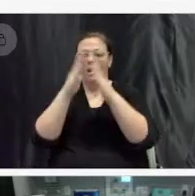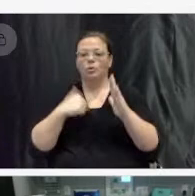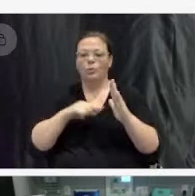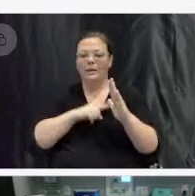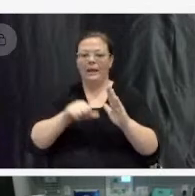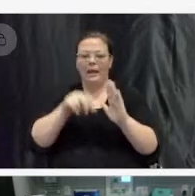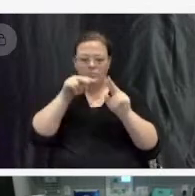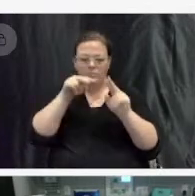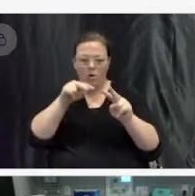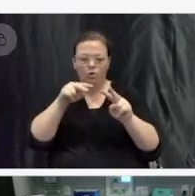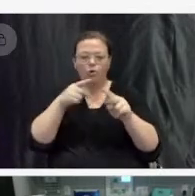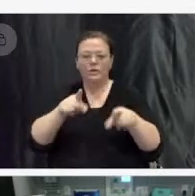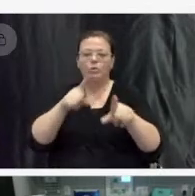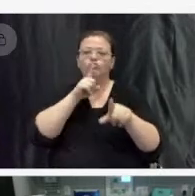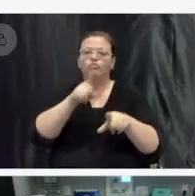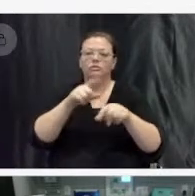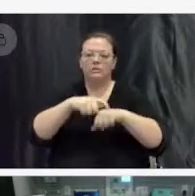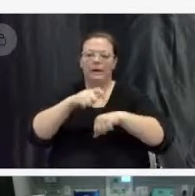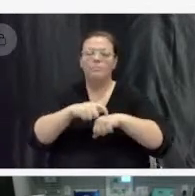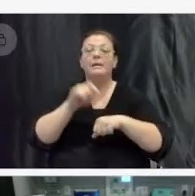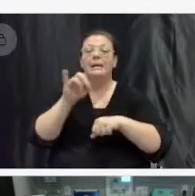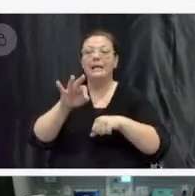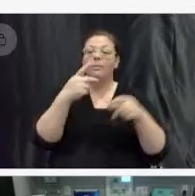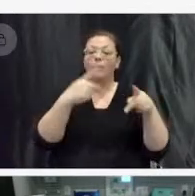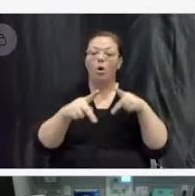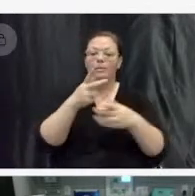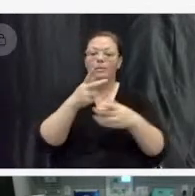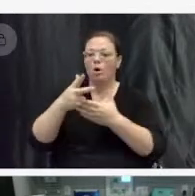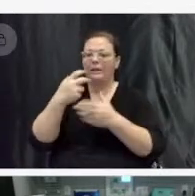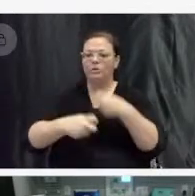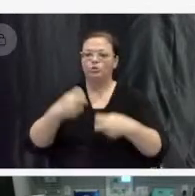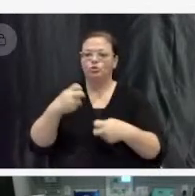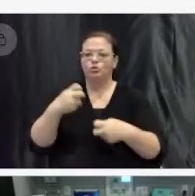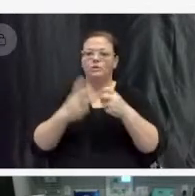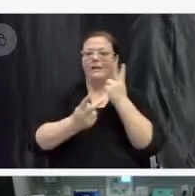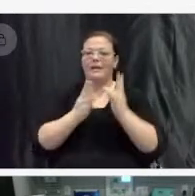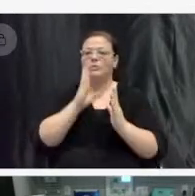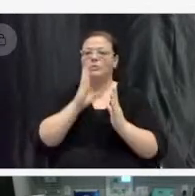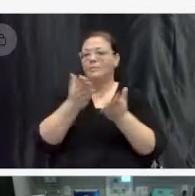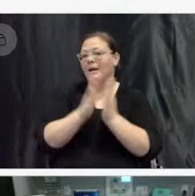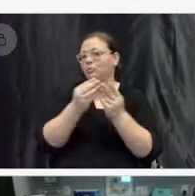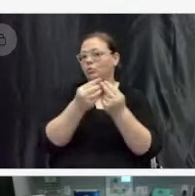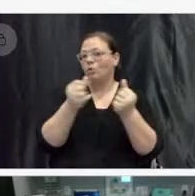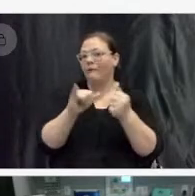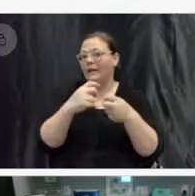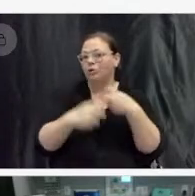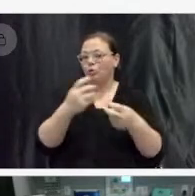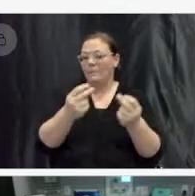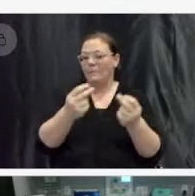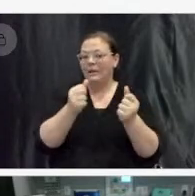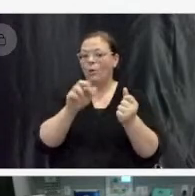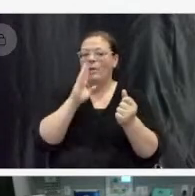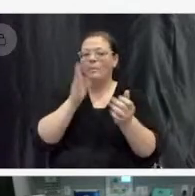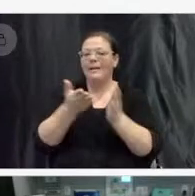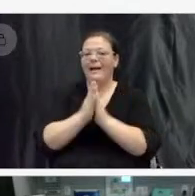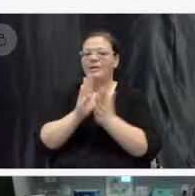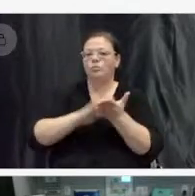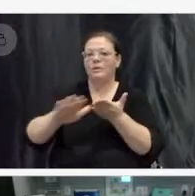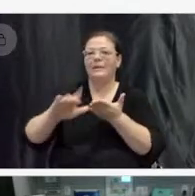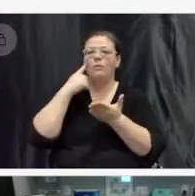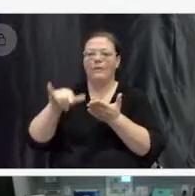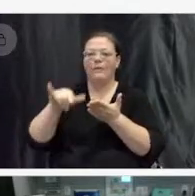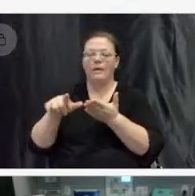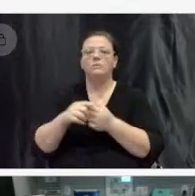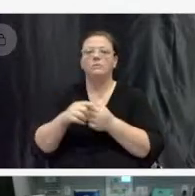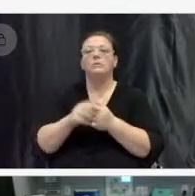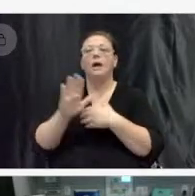time. If there are parking and or party issues, the guests will be asked to resolve or they must leave the property. Our phone number was sent out to all the neighbors